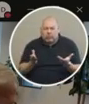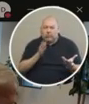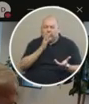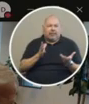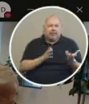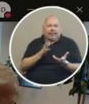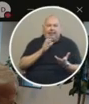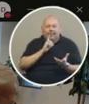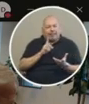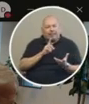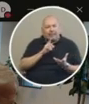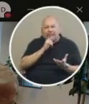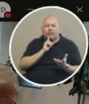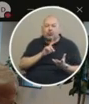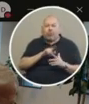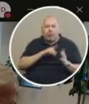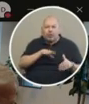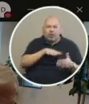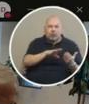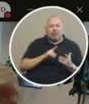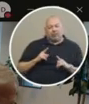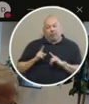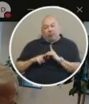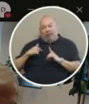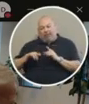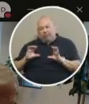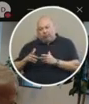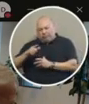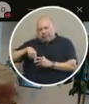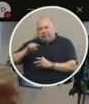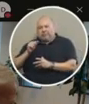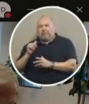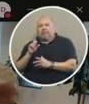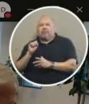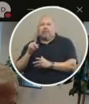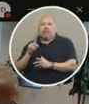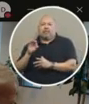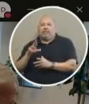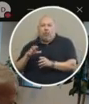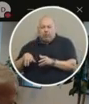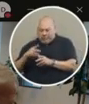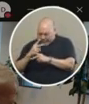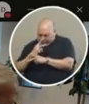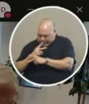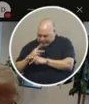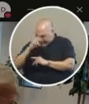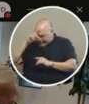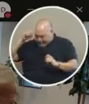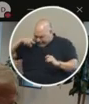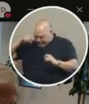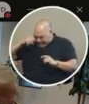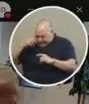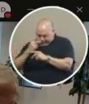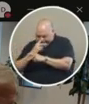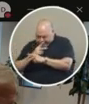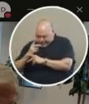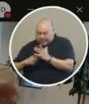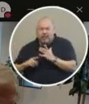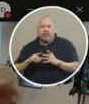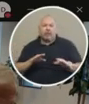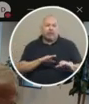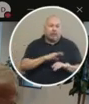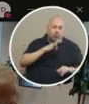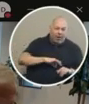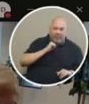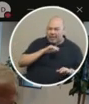force is intended to do, is to leverage resources across both public, philanthropic, and nonprofit